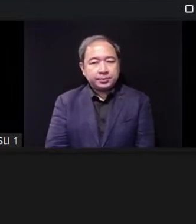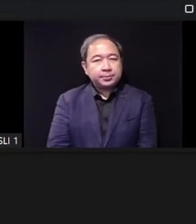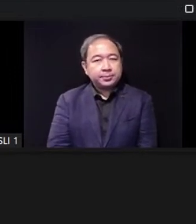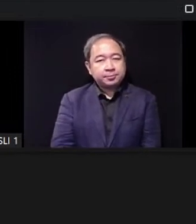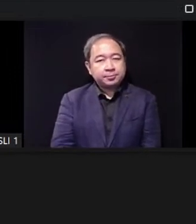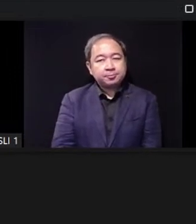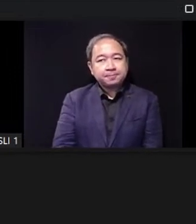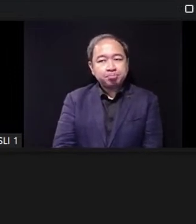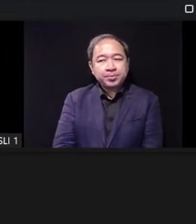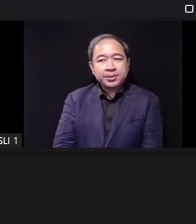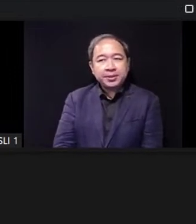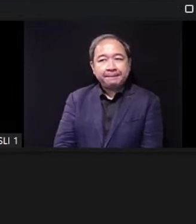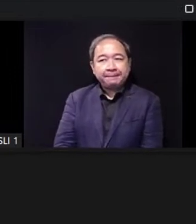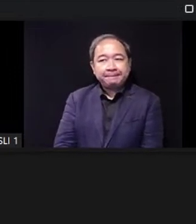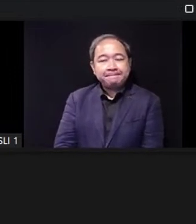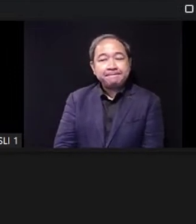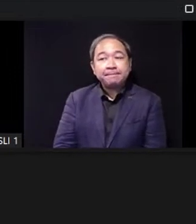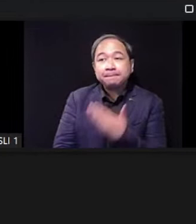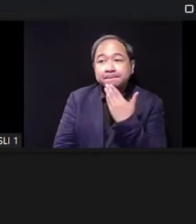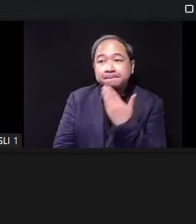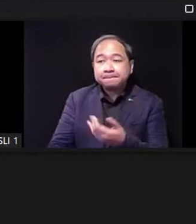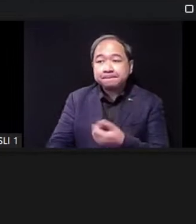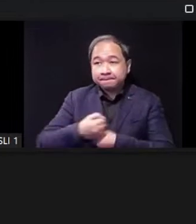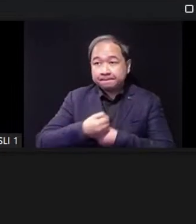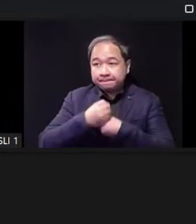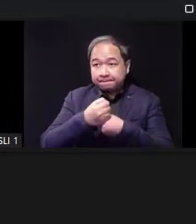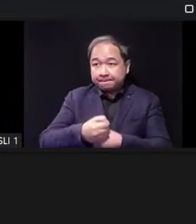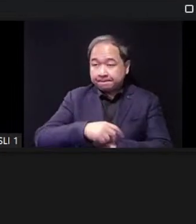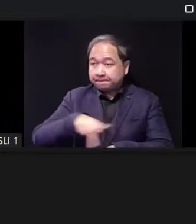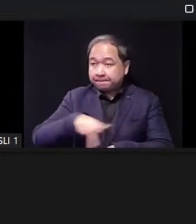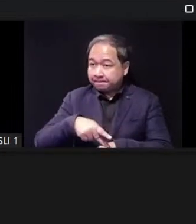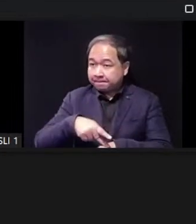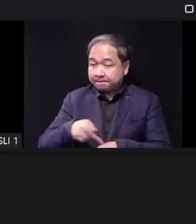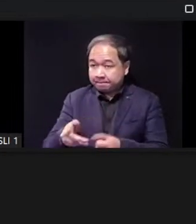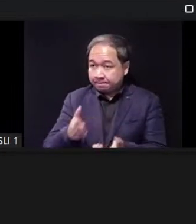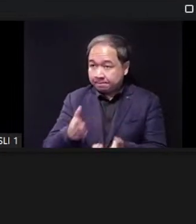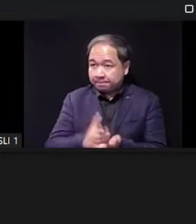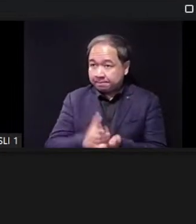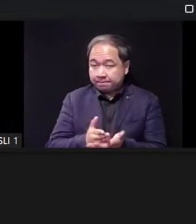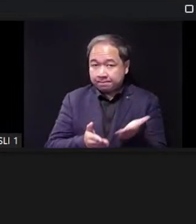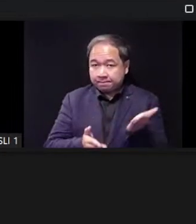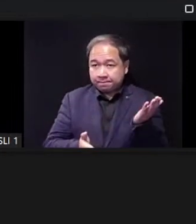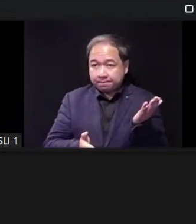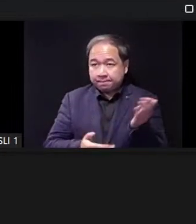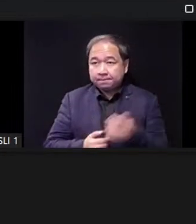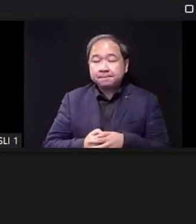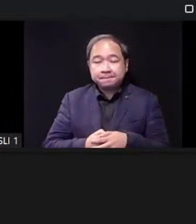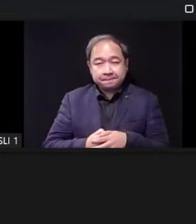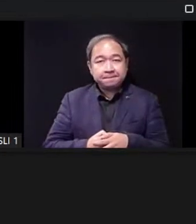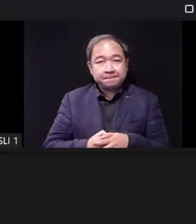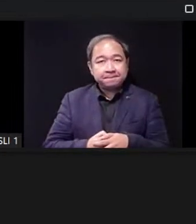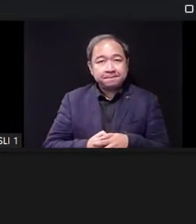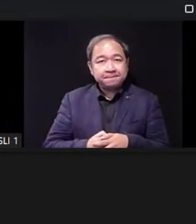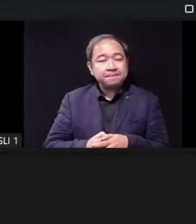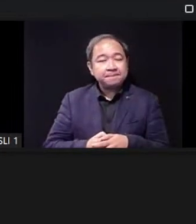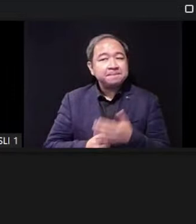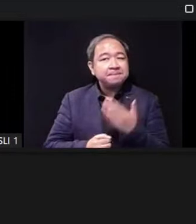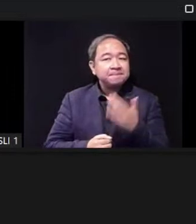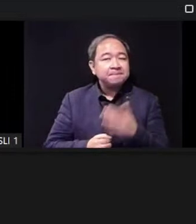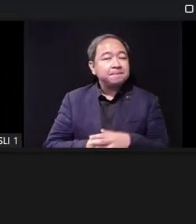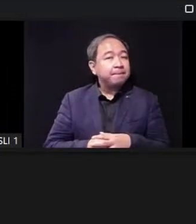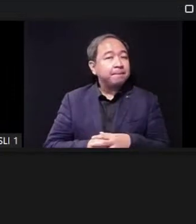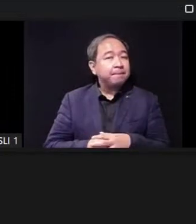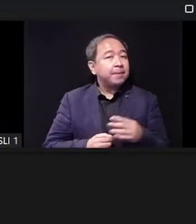Thank you very much to the distinguished delegate from the Philippines. Did we capture your edit? Thank you very much. I now